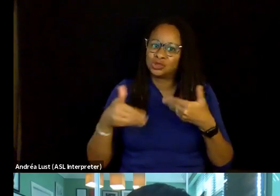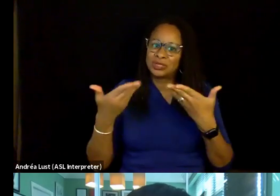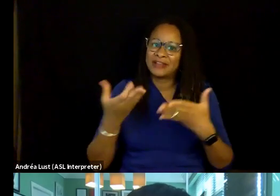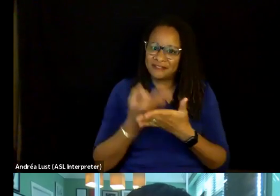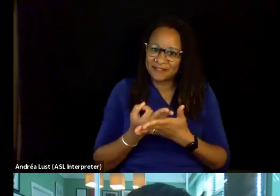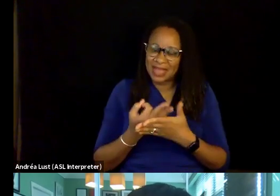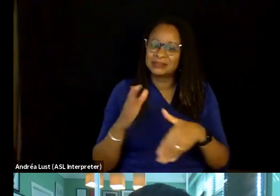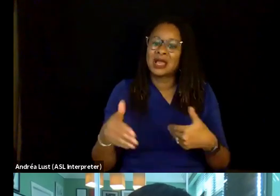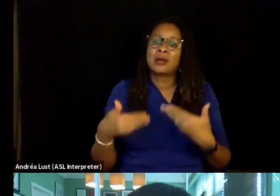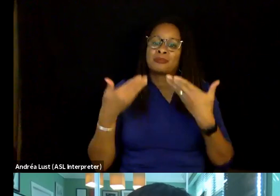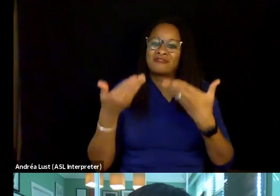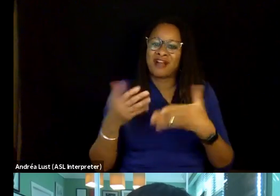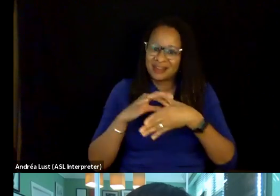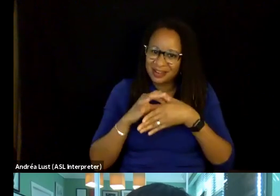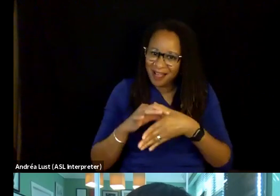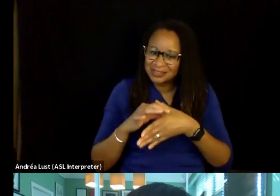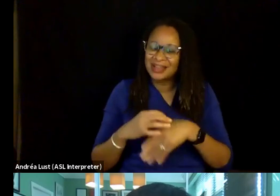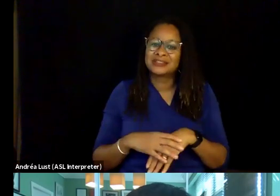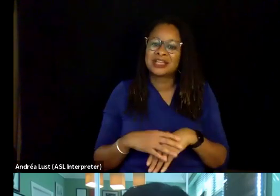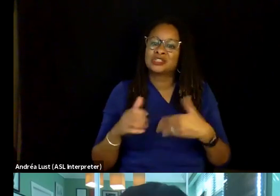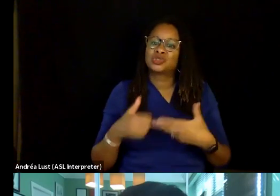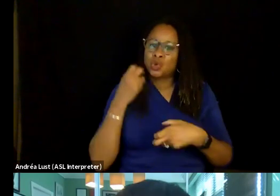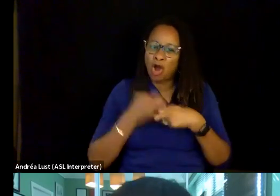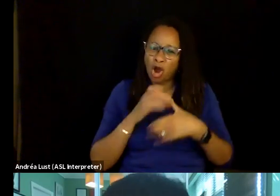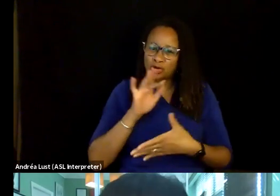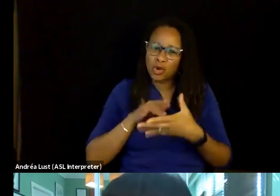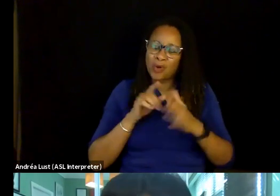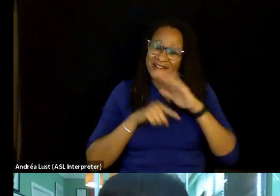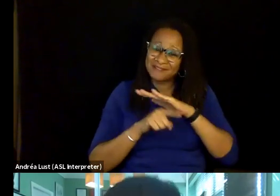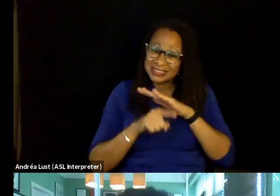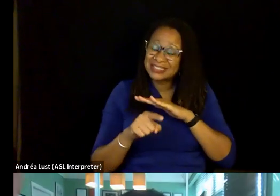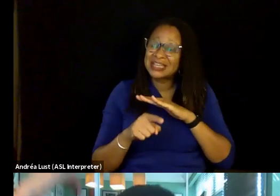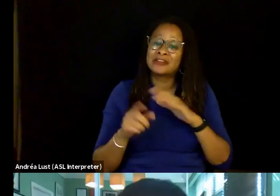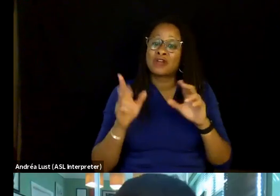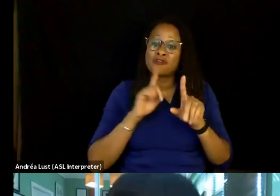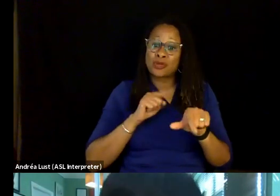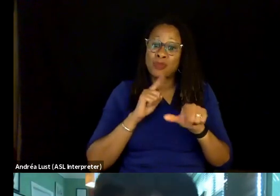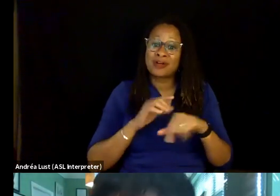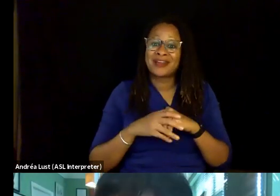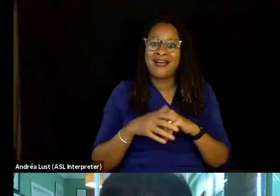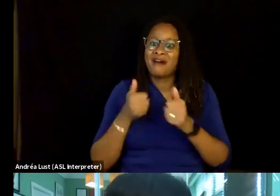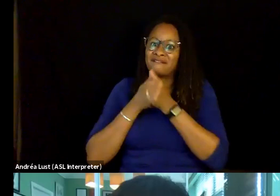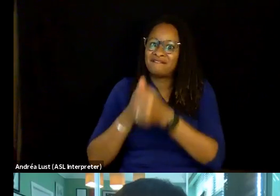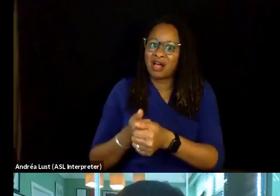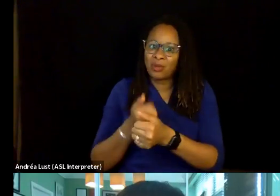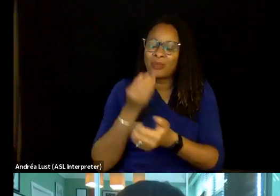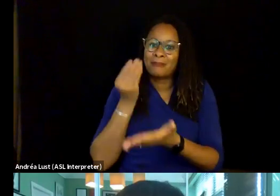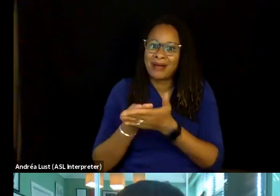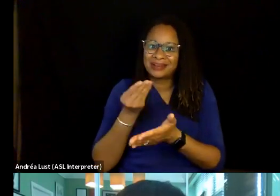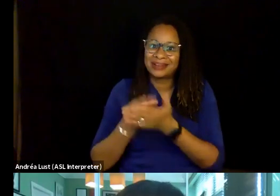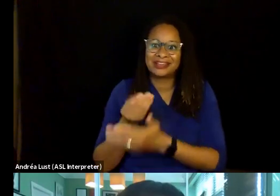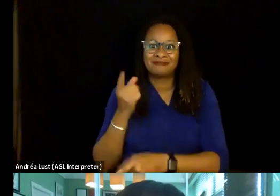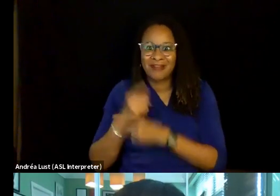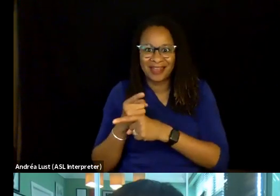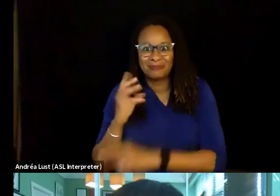providing context, to do hardcore investigative reporting, follow the money. We know, Marina, you know this, right?